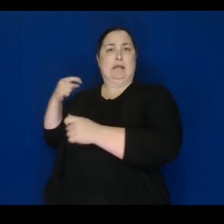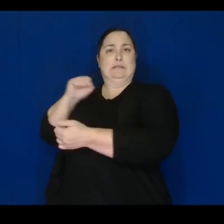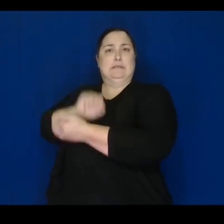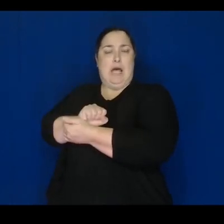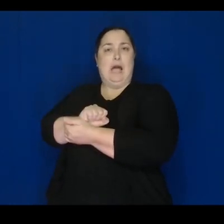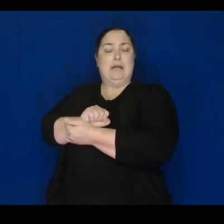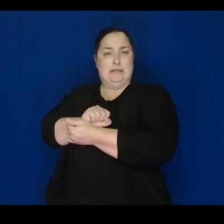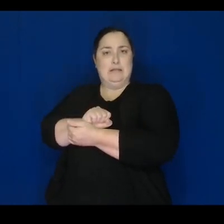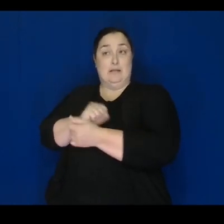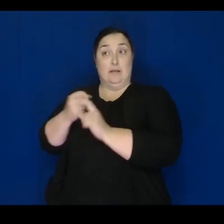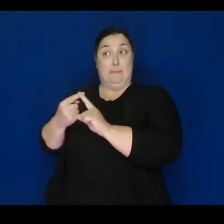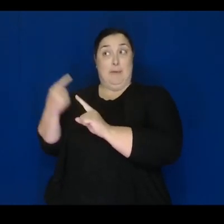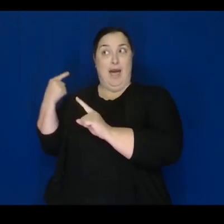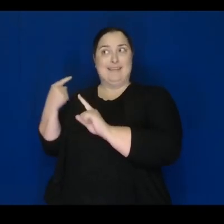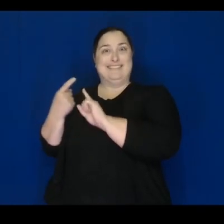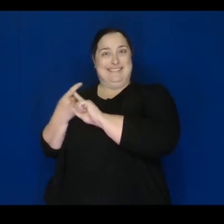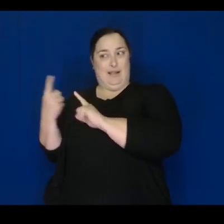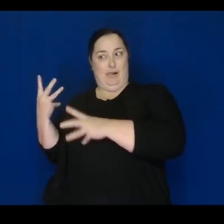is really within us.